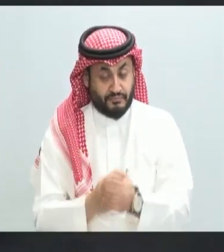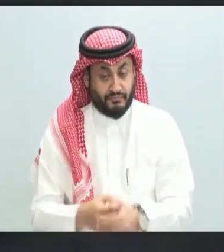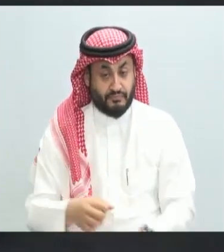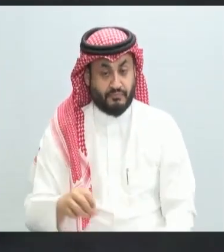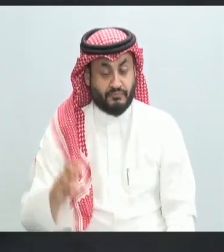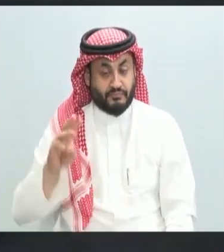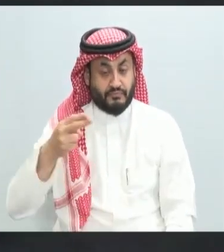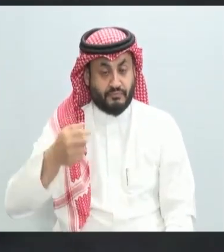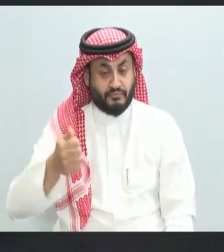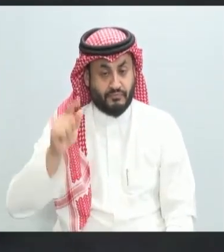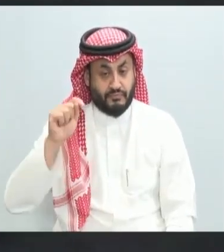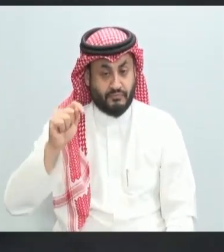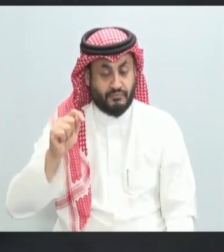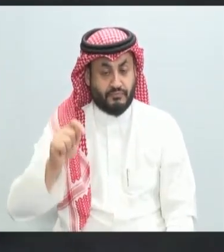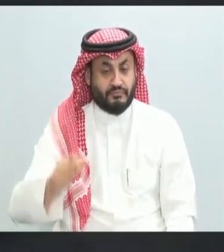They are